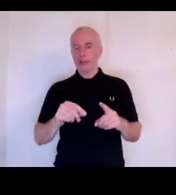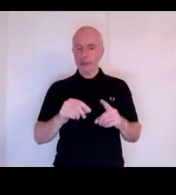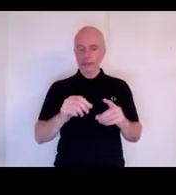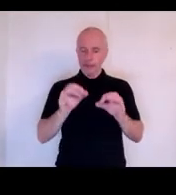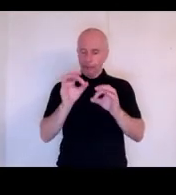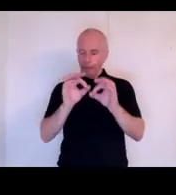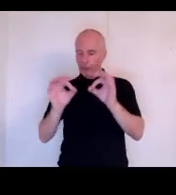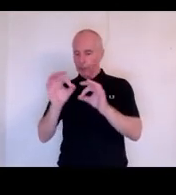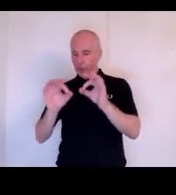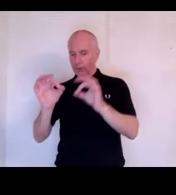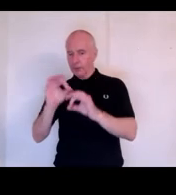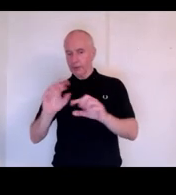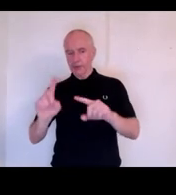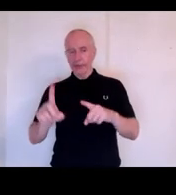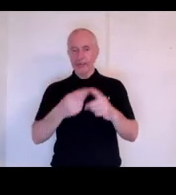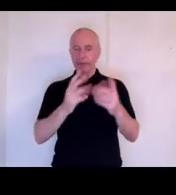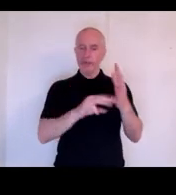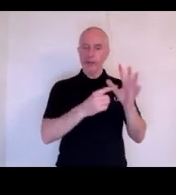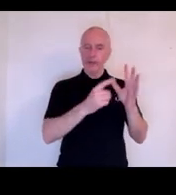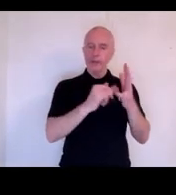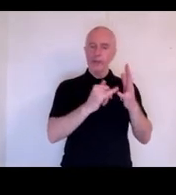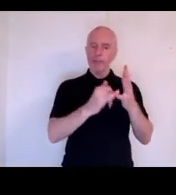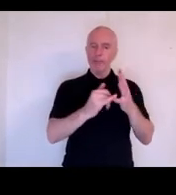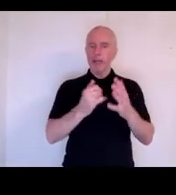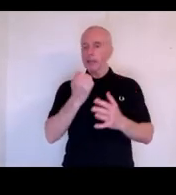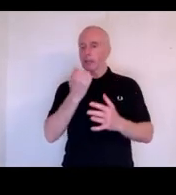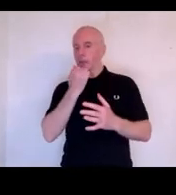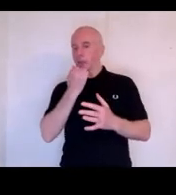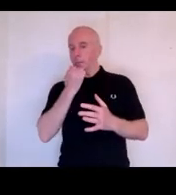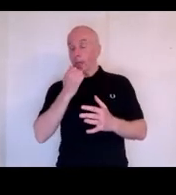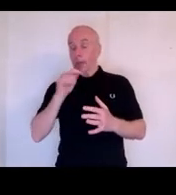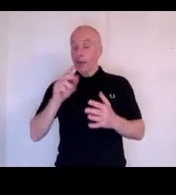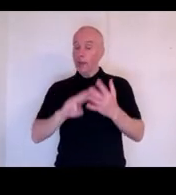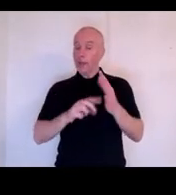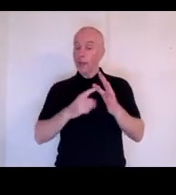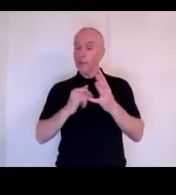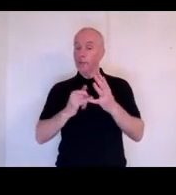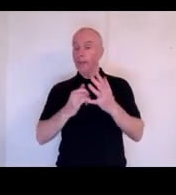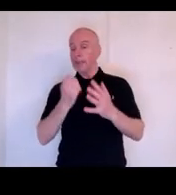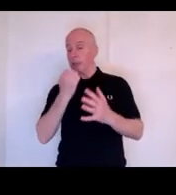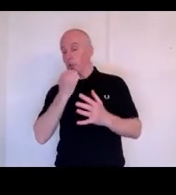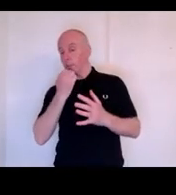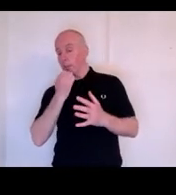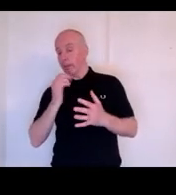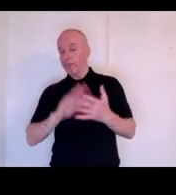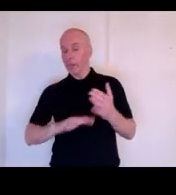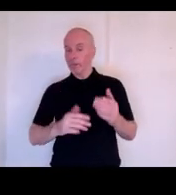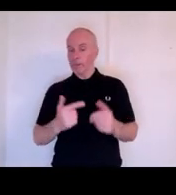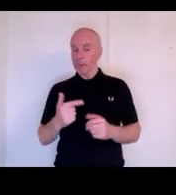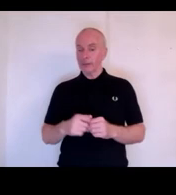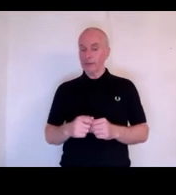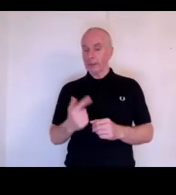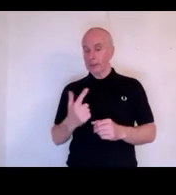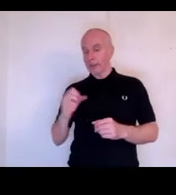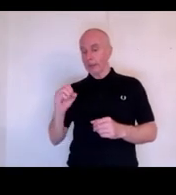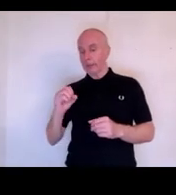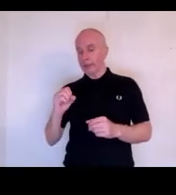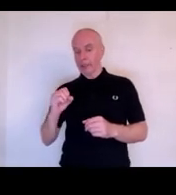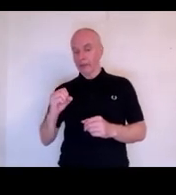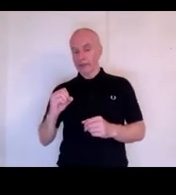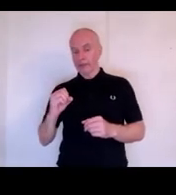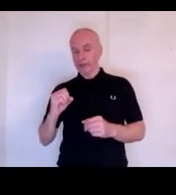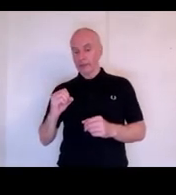mass numbers. So these mass numbers range from mass number 70 through to about